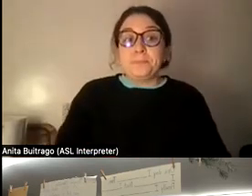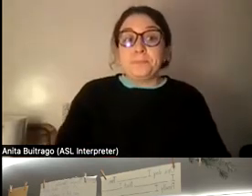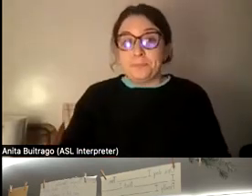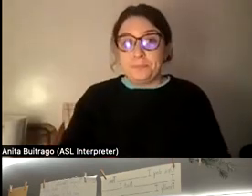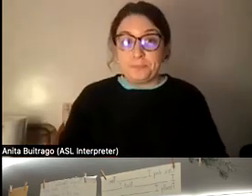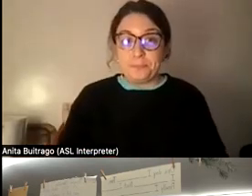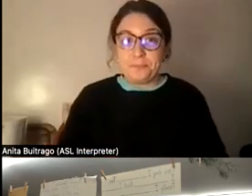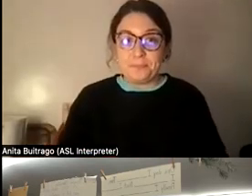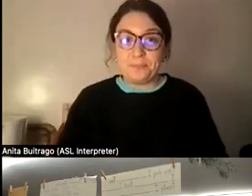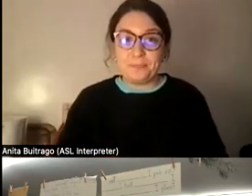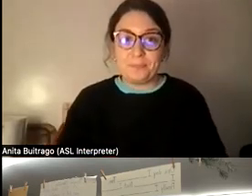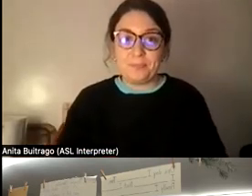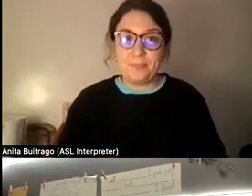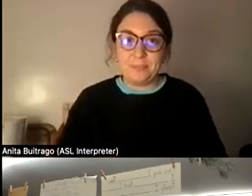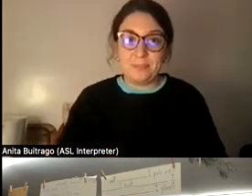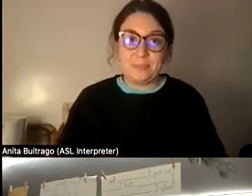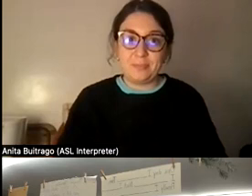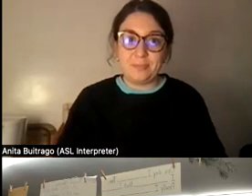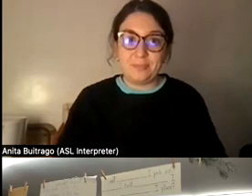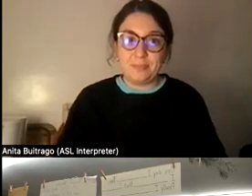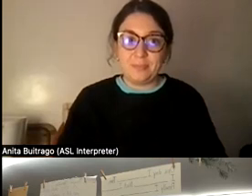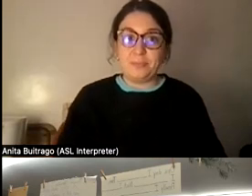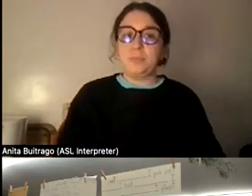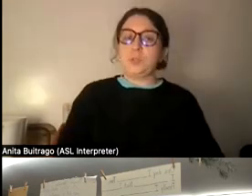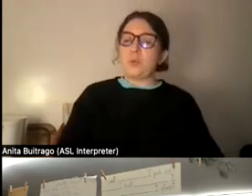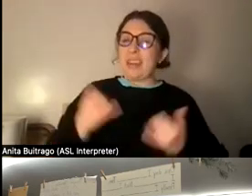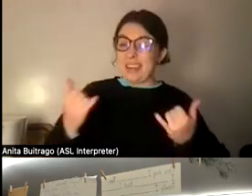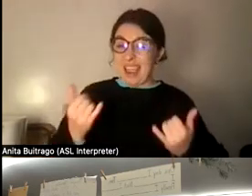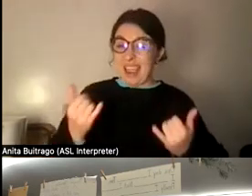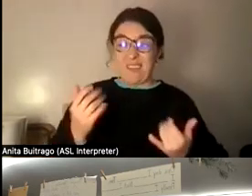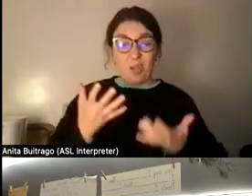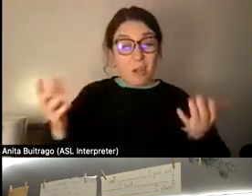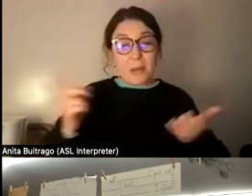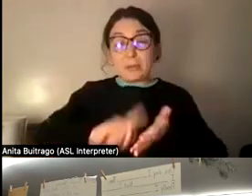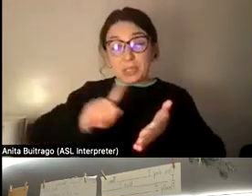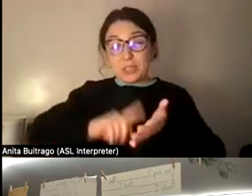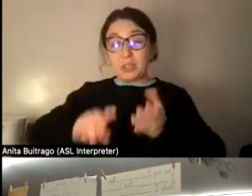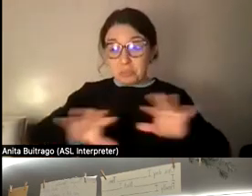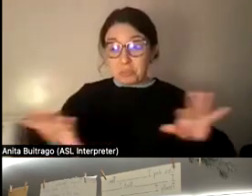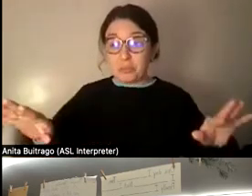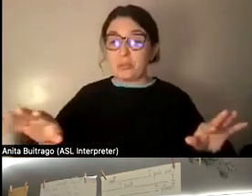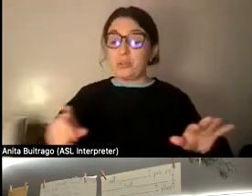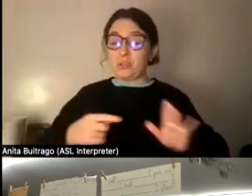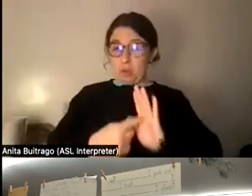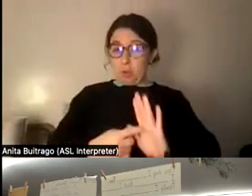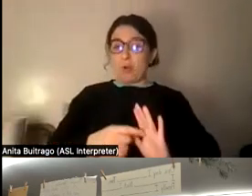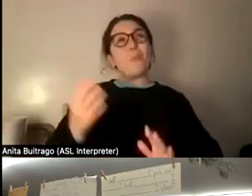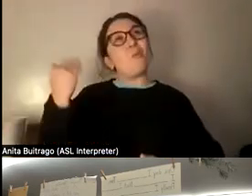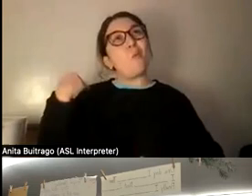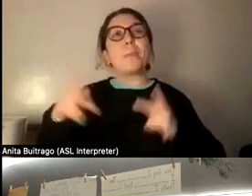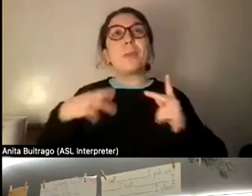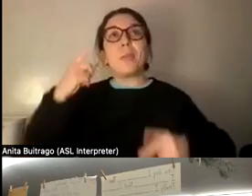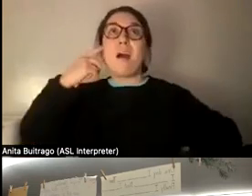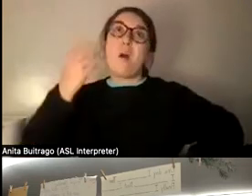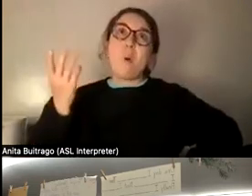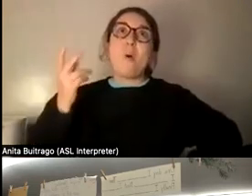So phonemic, there's a lot of research just now coming out that shows originally people thought that for phonemic awareness, we really